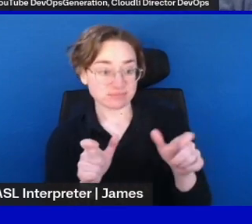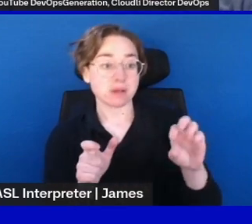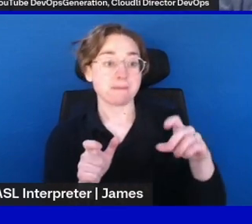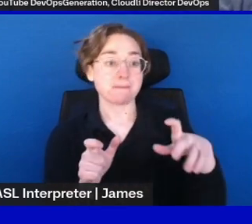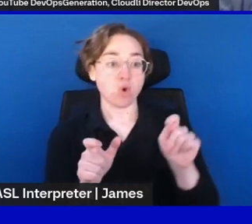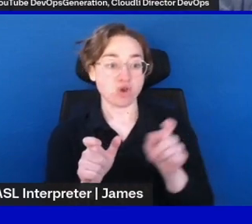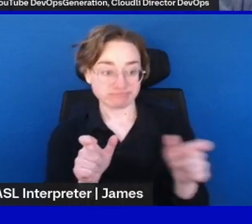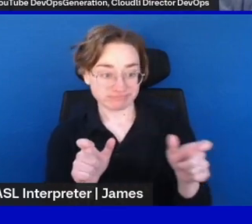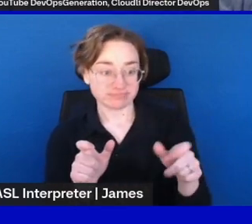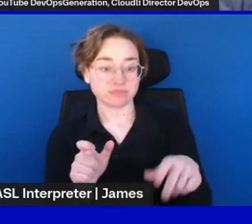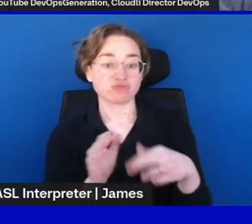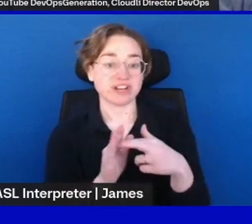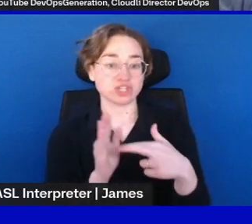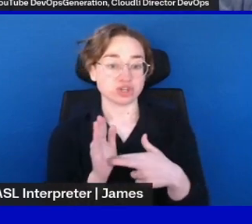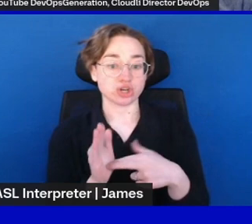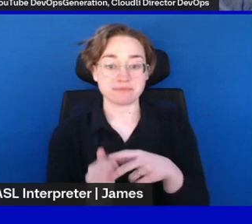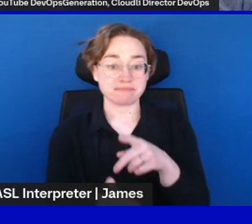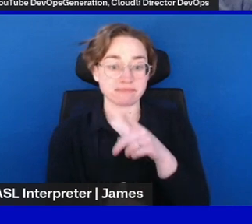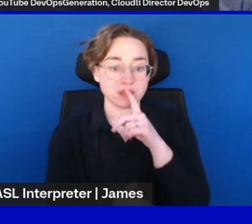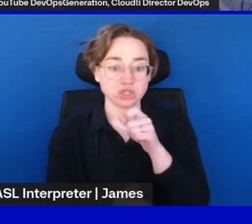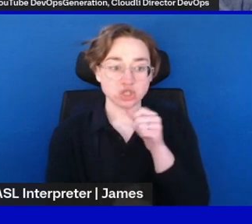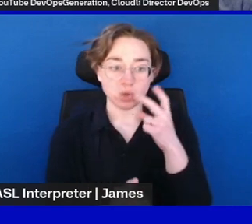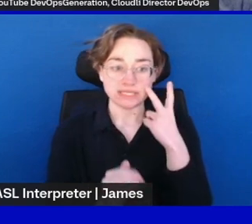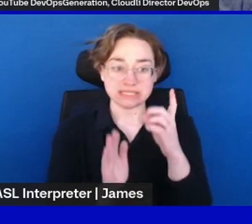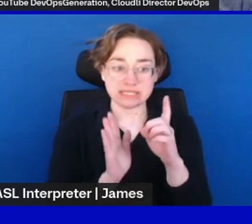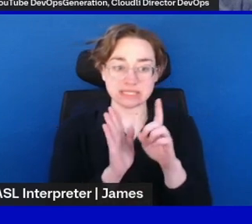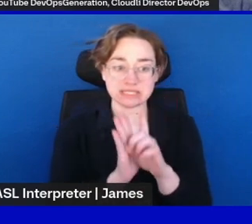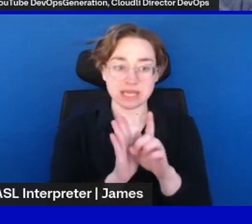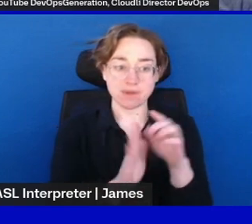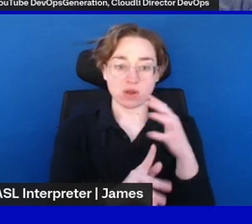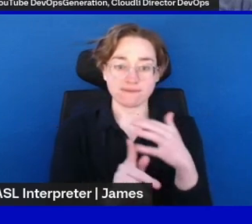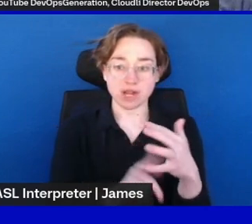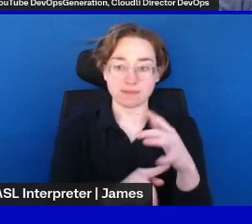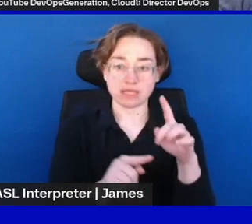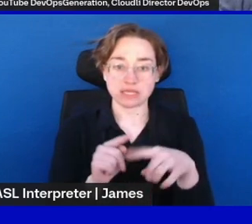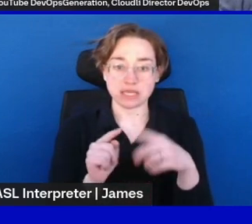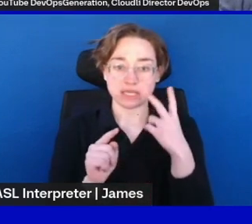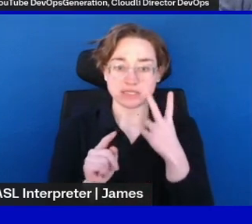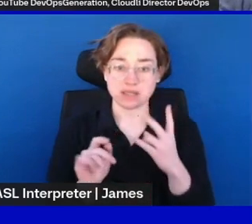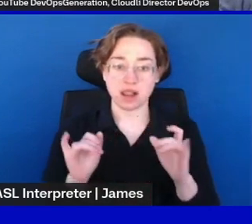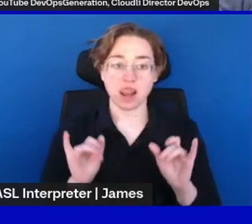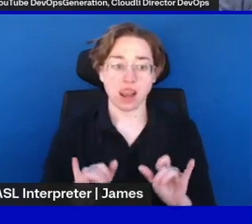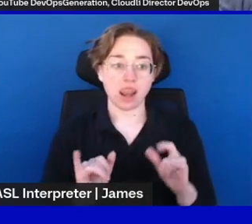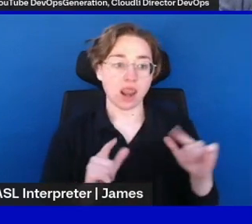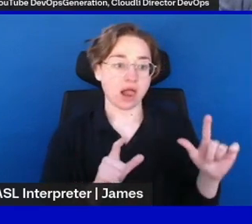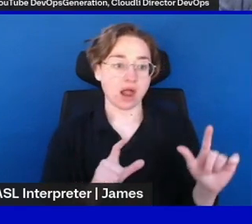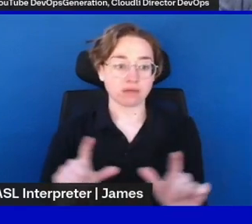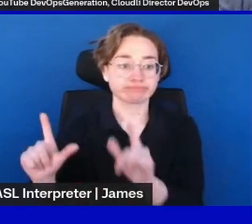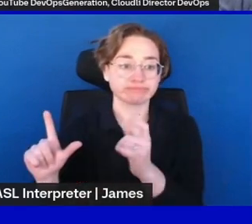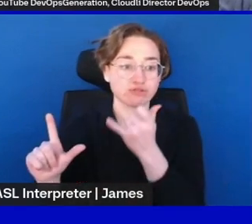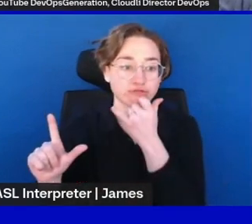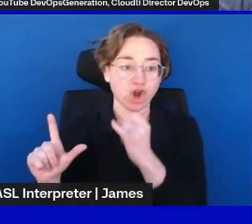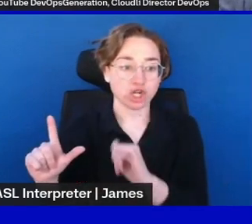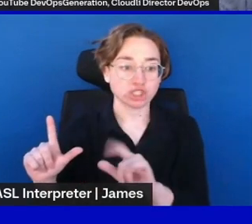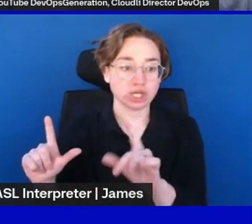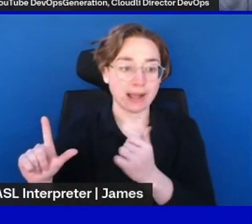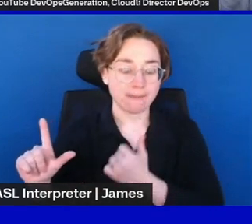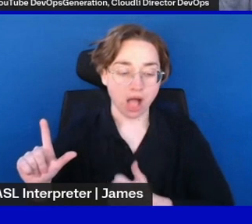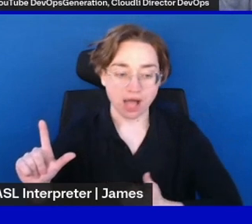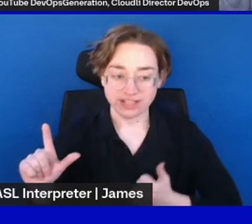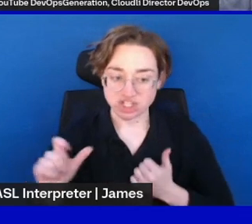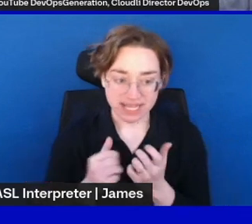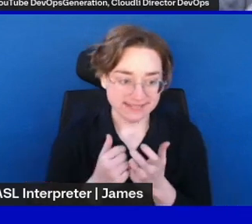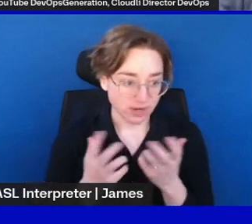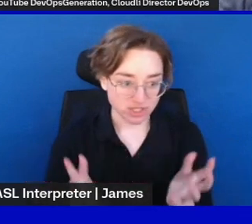registered to. We don't see the demo environment, can't see the console. I am on the wrong screen. I apologize so very